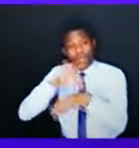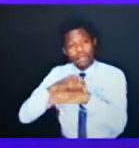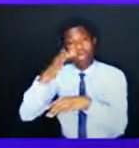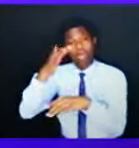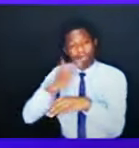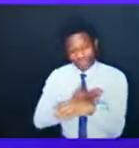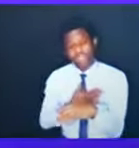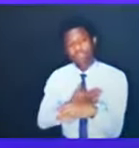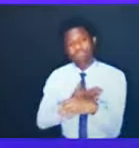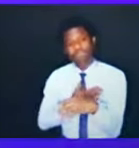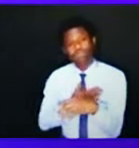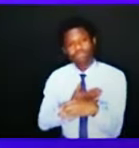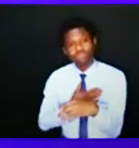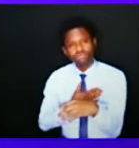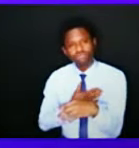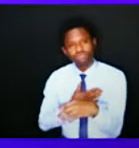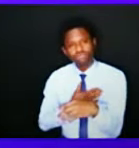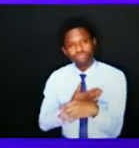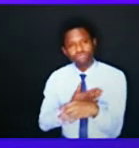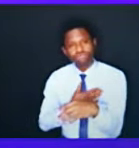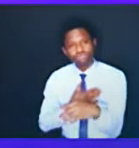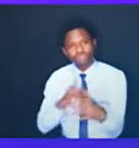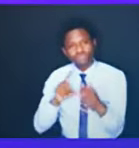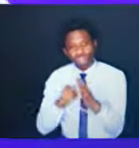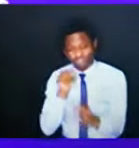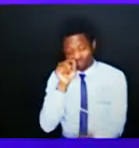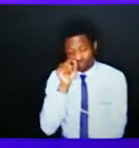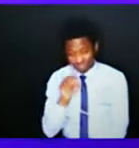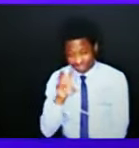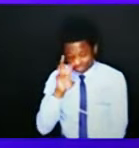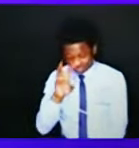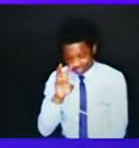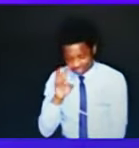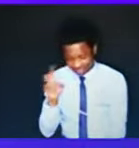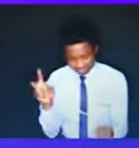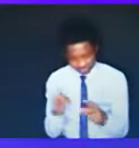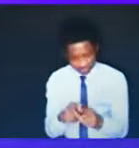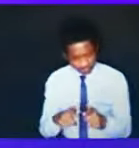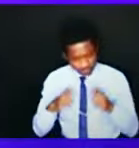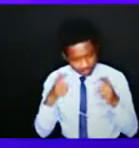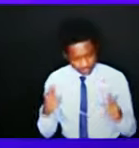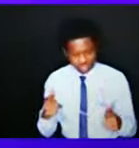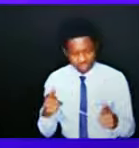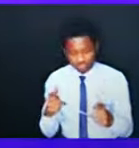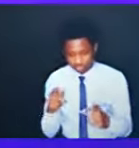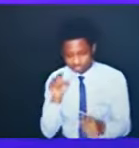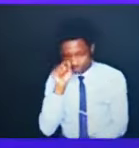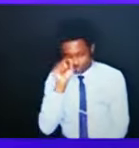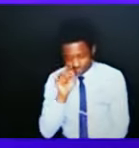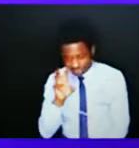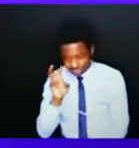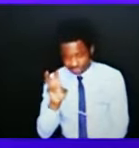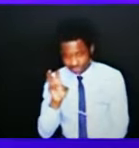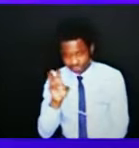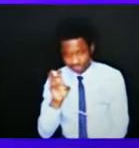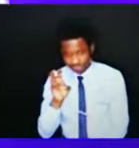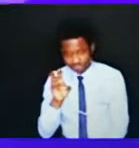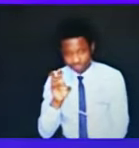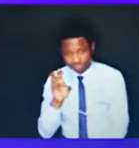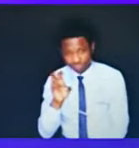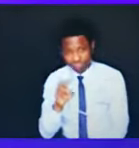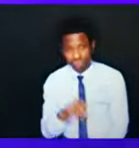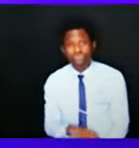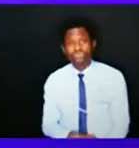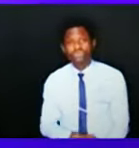So now let's read verses, the big one. The